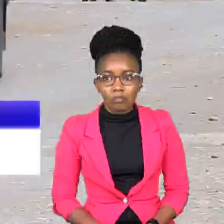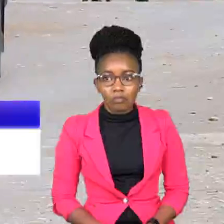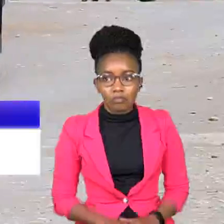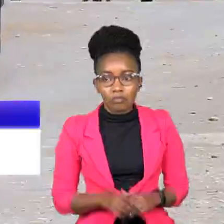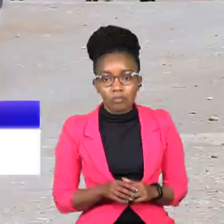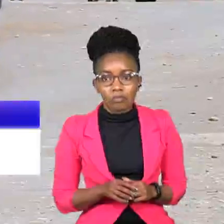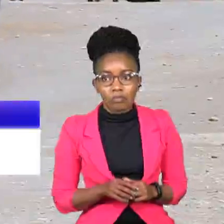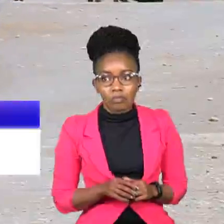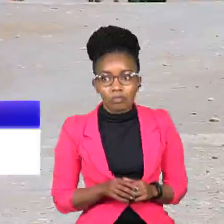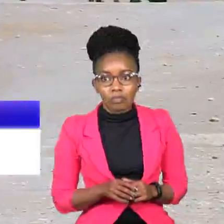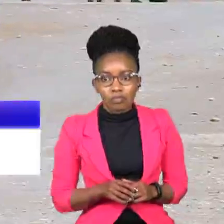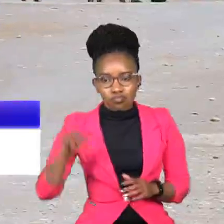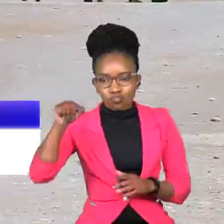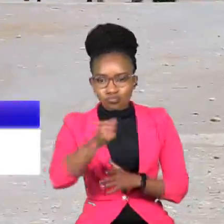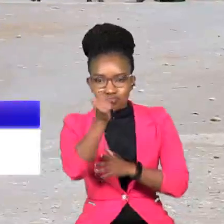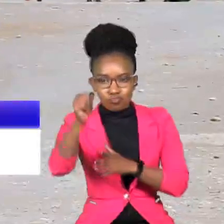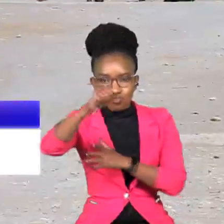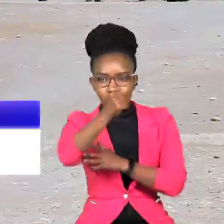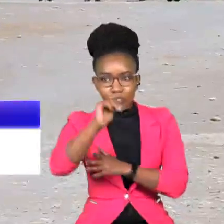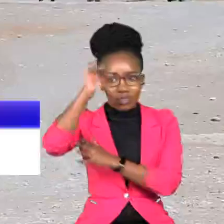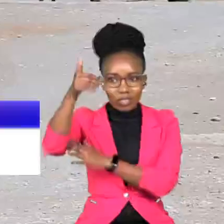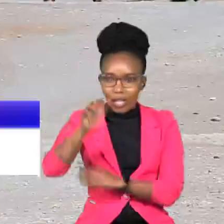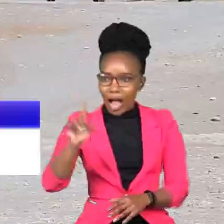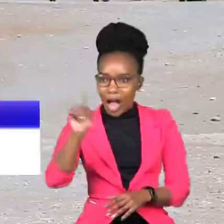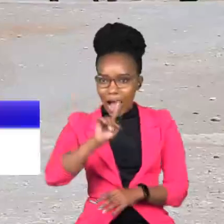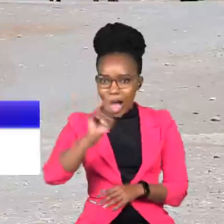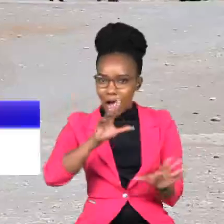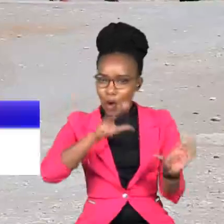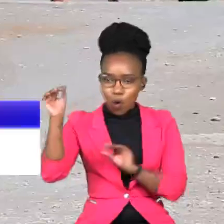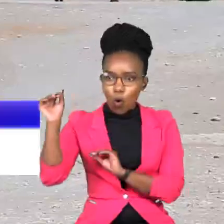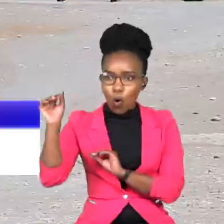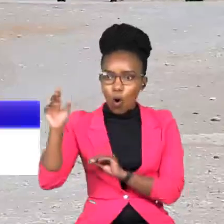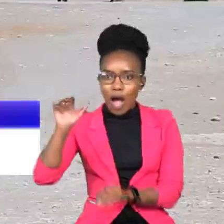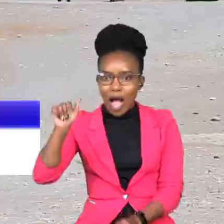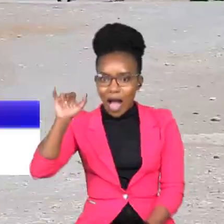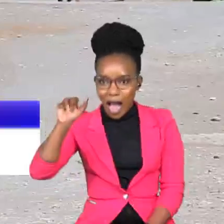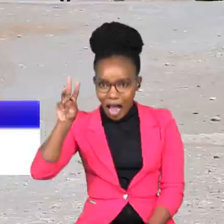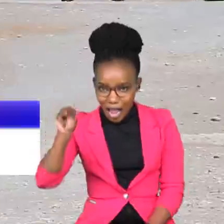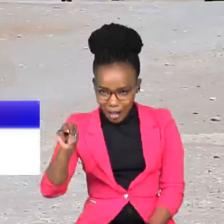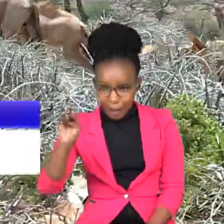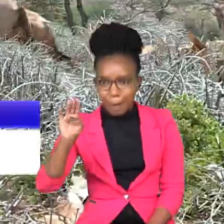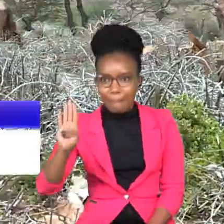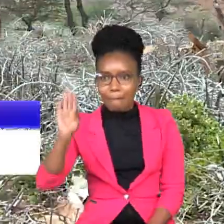No time to tour the city really. Time to get to our destination, Ainbo.